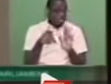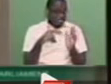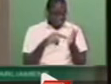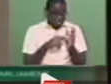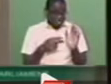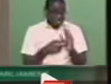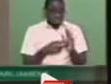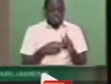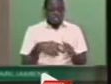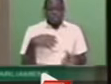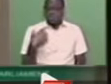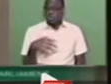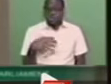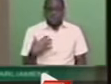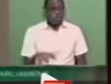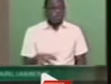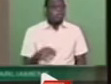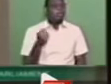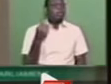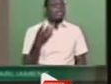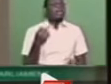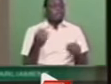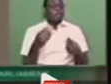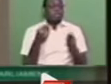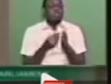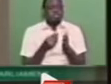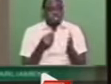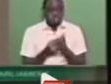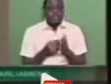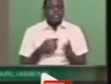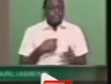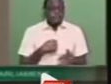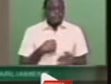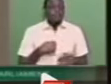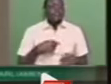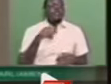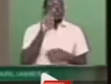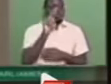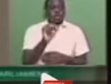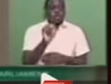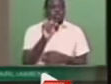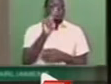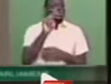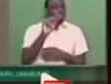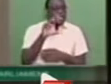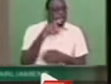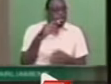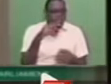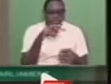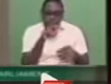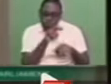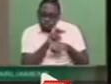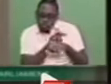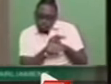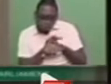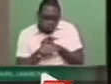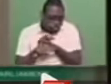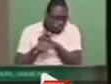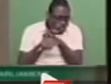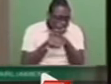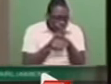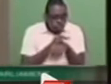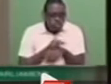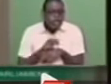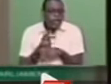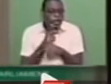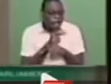We will be looking very closely at this process because we are very concerned whether this is a scheme, as I said before, to raise money